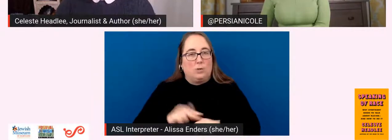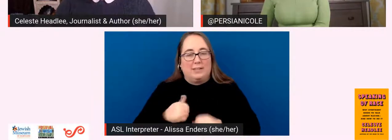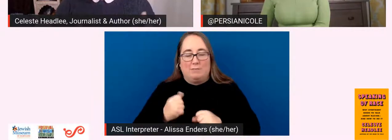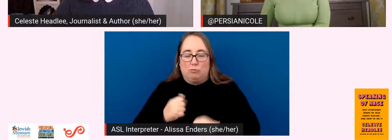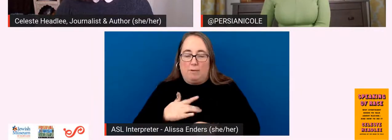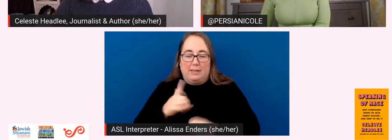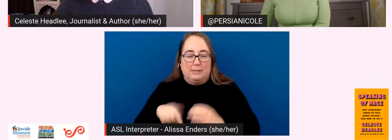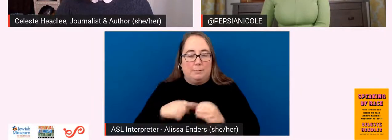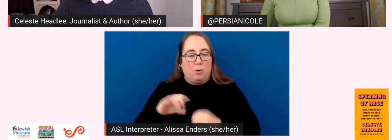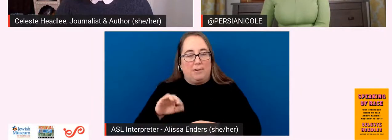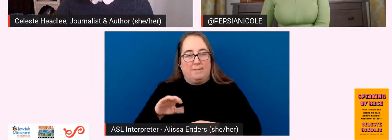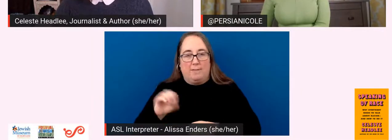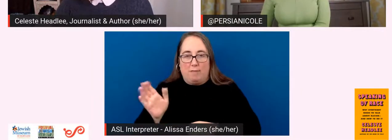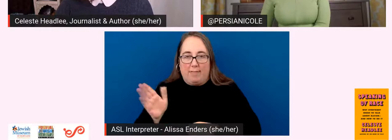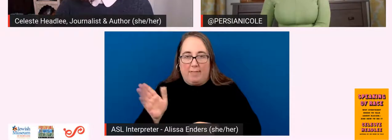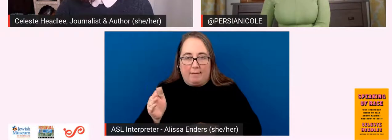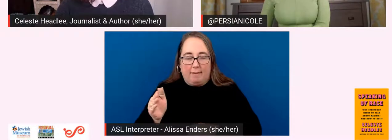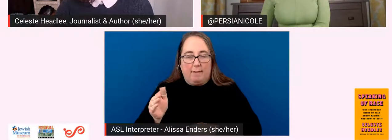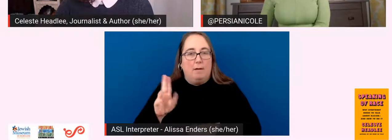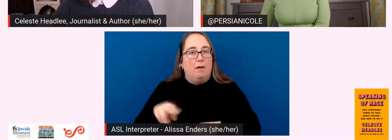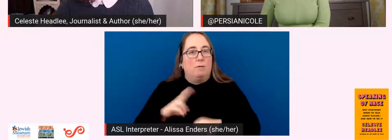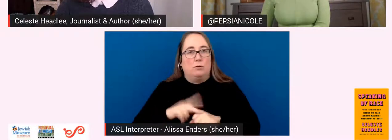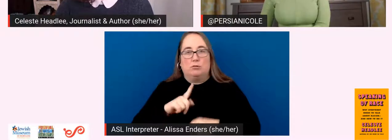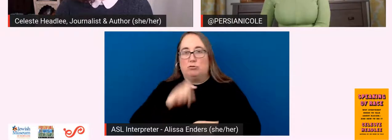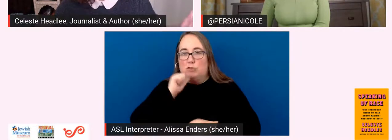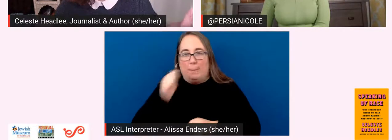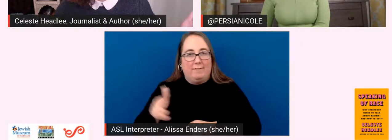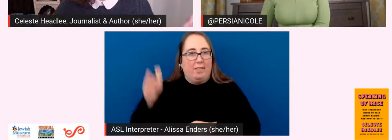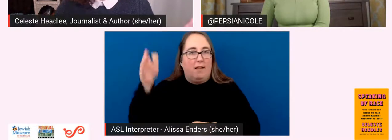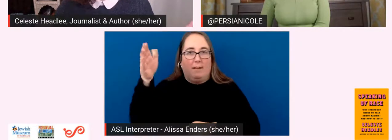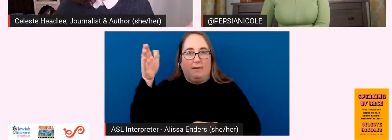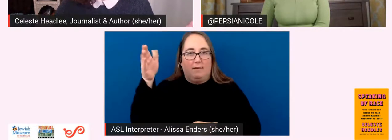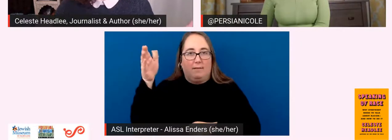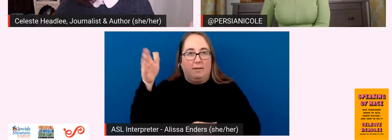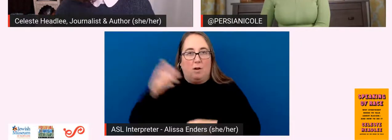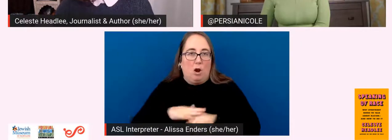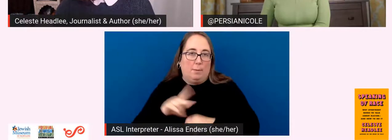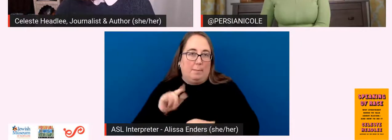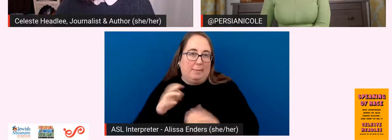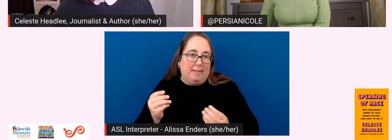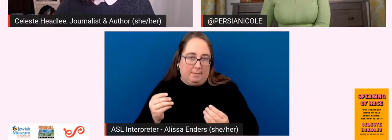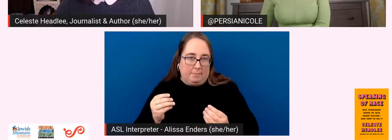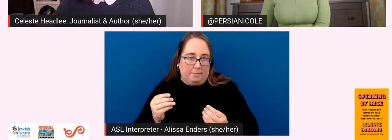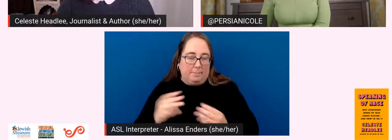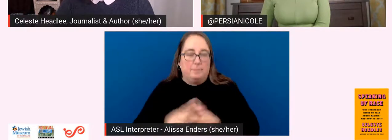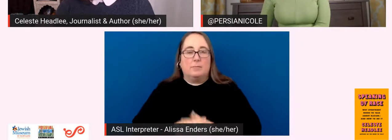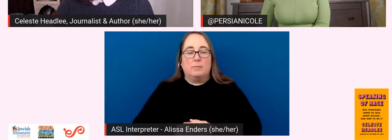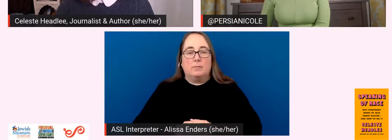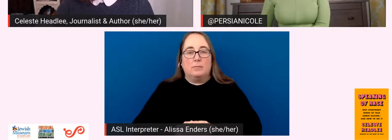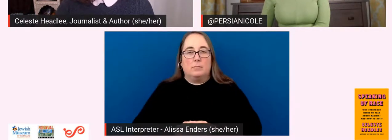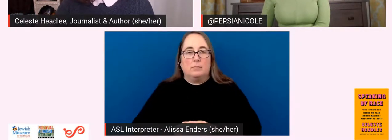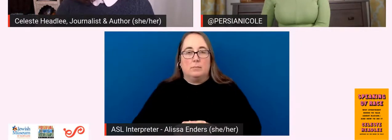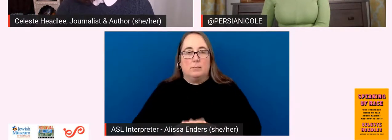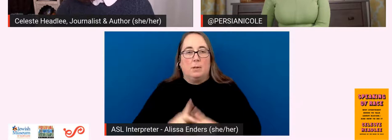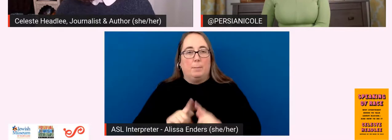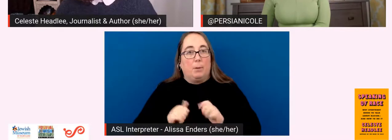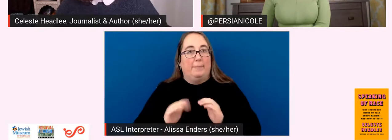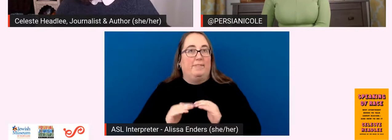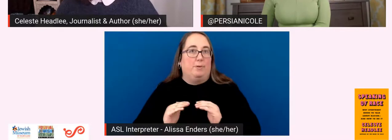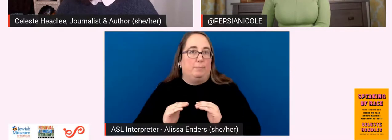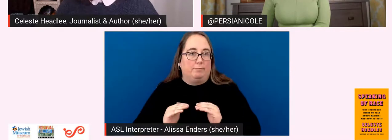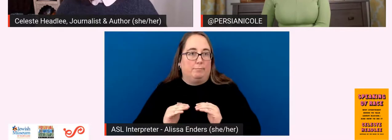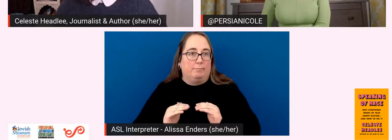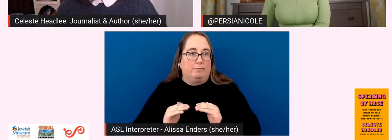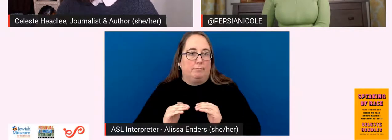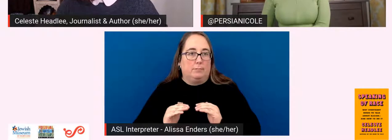flag. Of course, I believe they shouldn't be flying on public grounds. But I'm going to be fair. You know, we